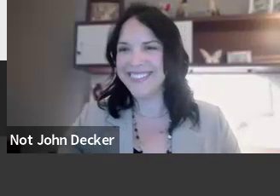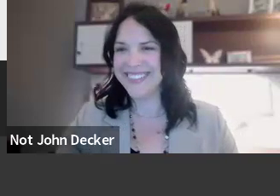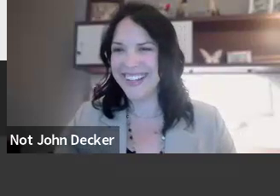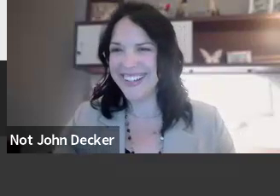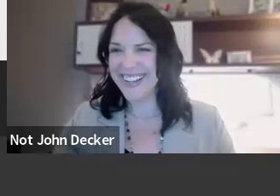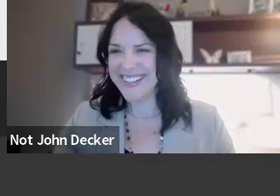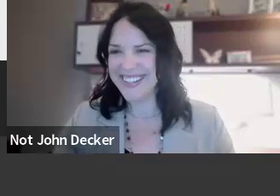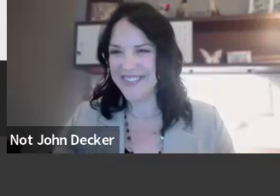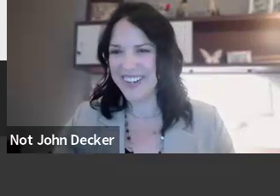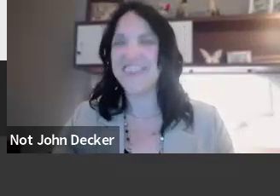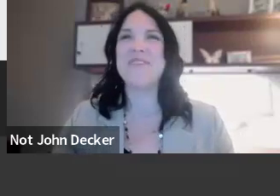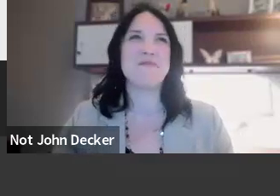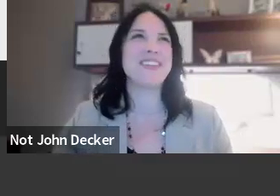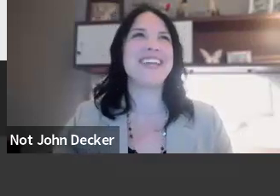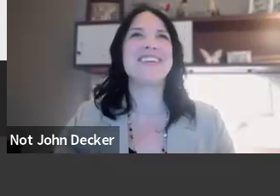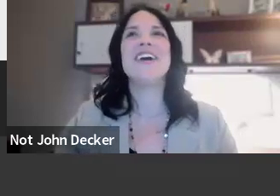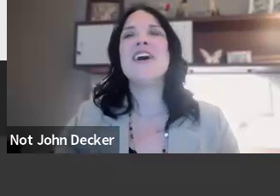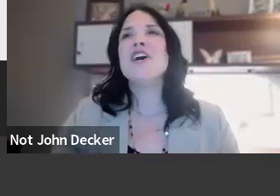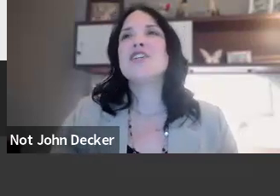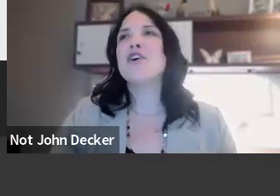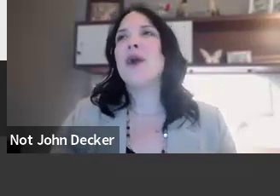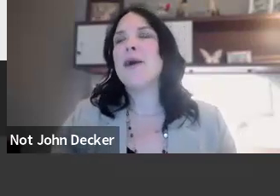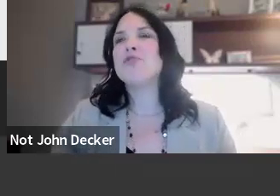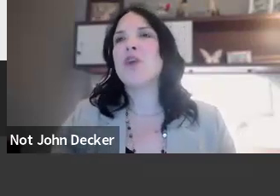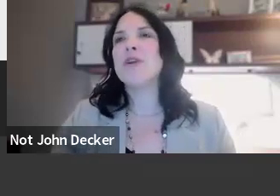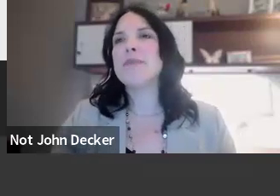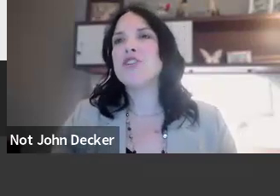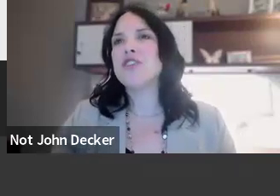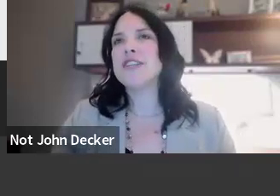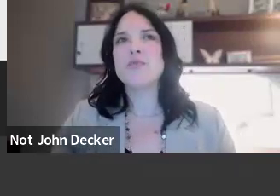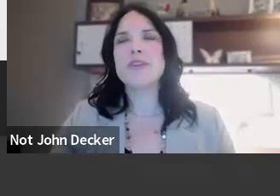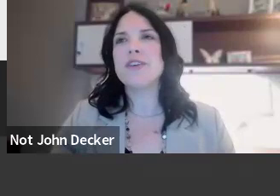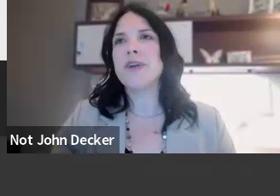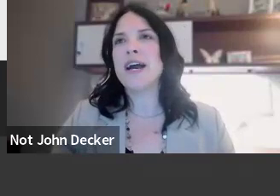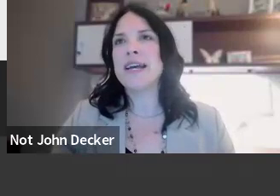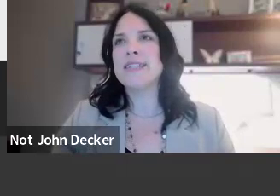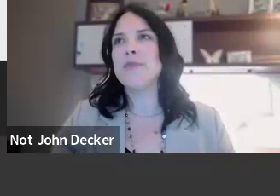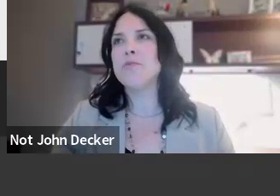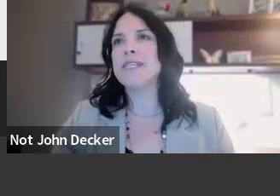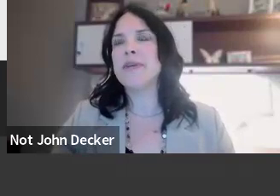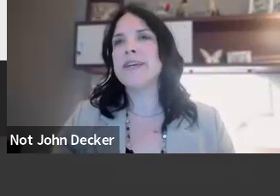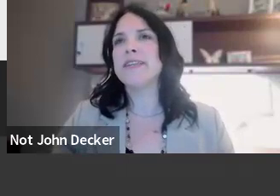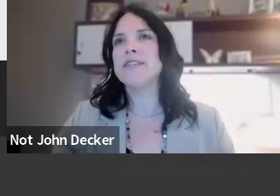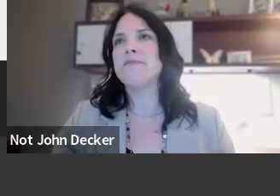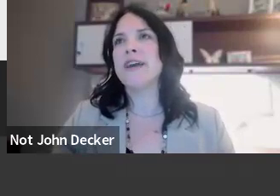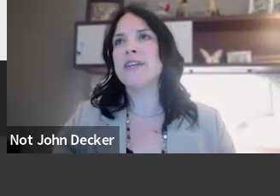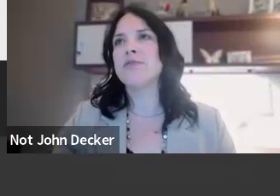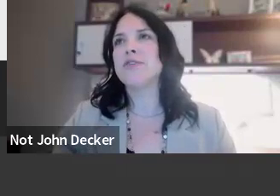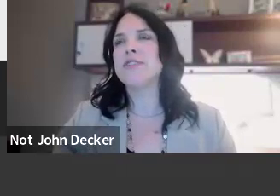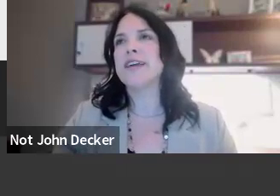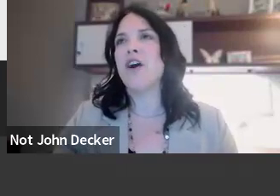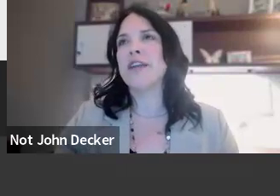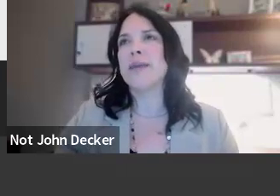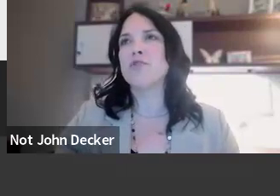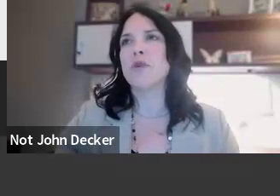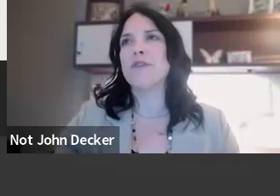Yes. I can't see anybody. Okay, perfect. Thank you. So John wanted me to share this with you guys. He will be speaking at this event.